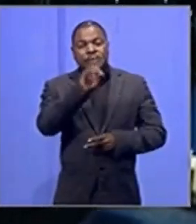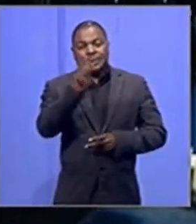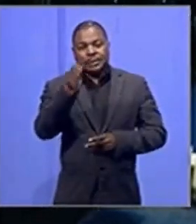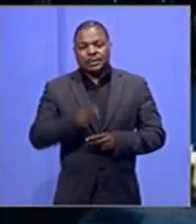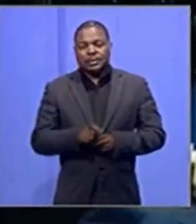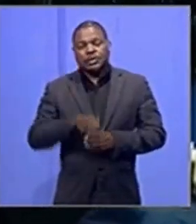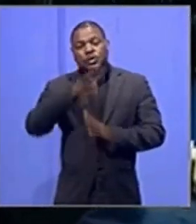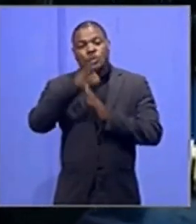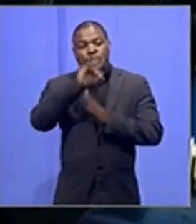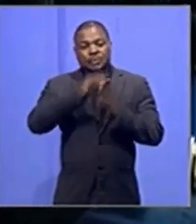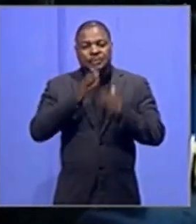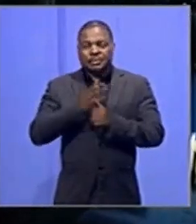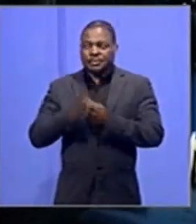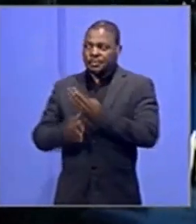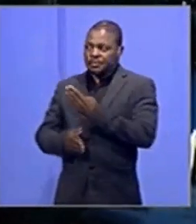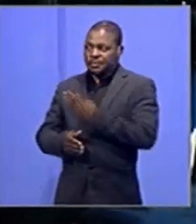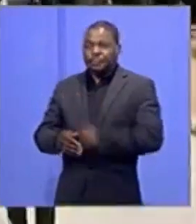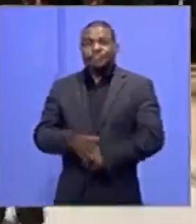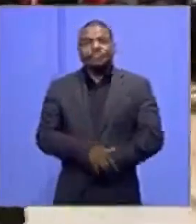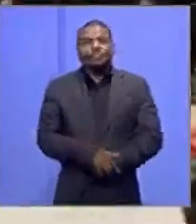thoma ka dihlogo.